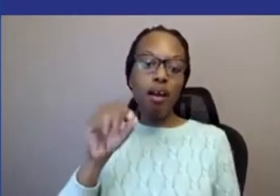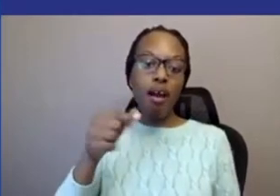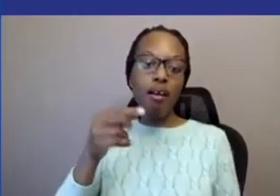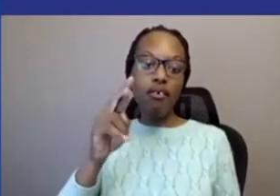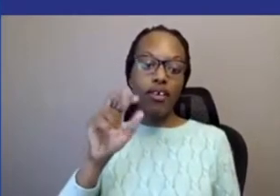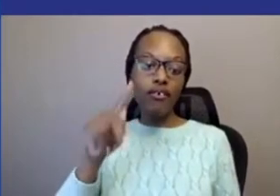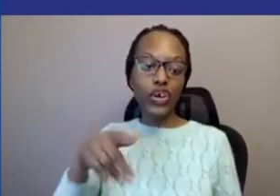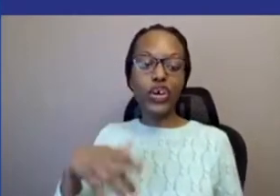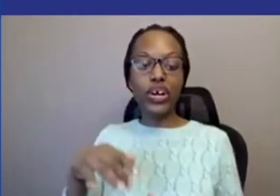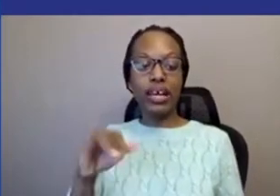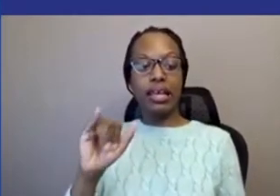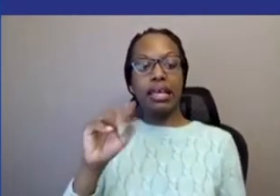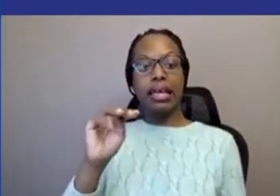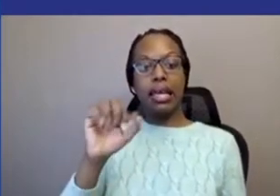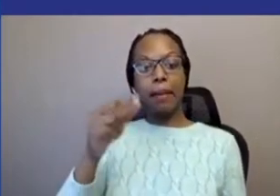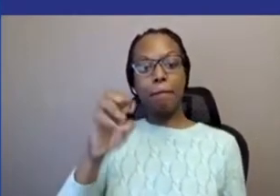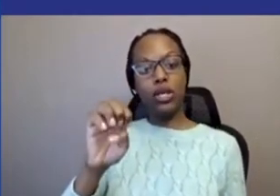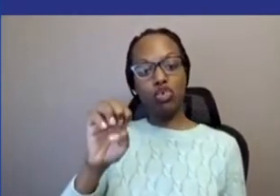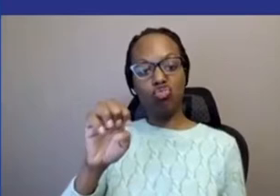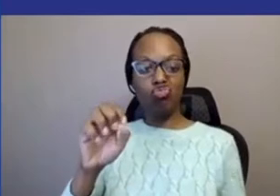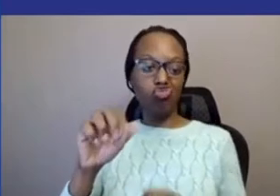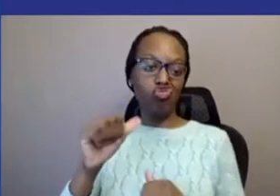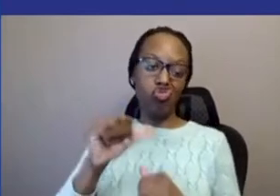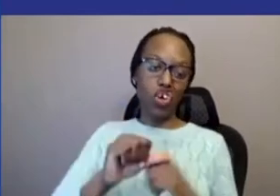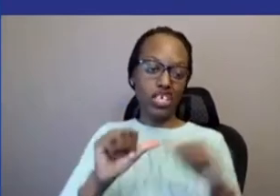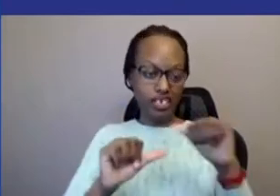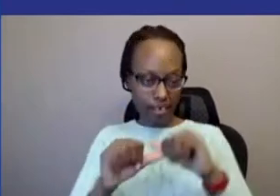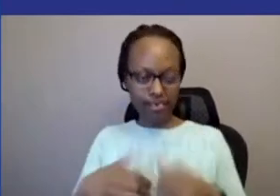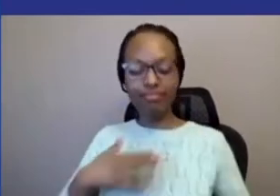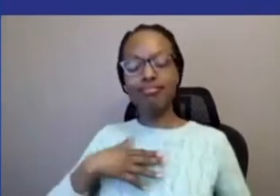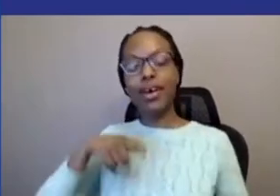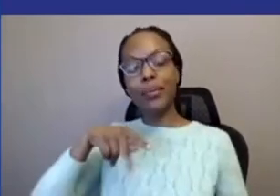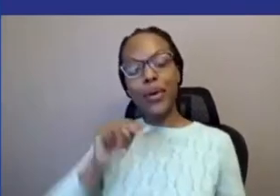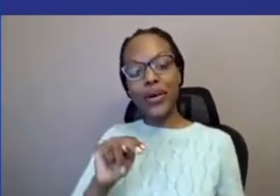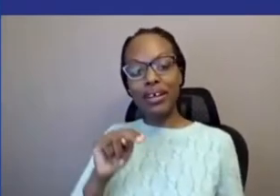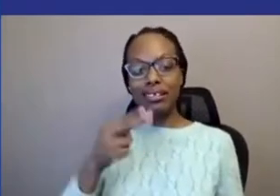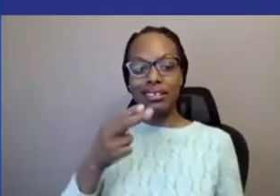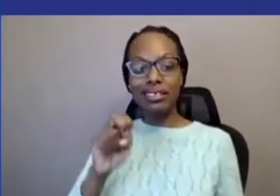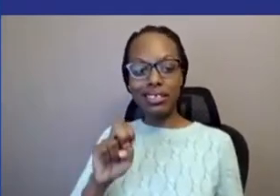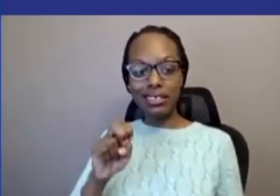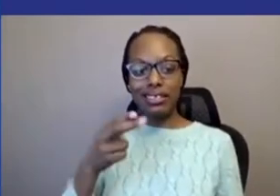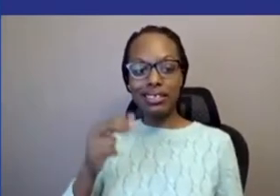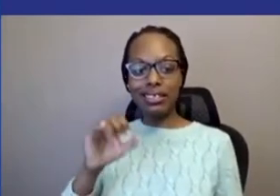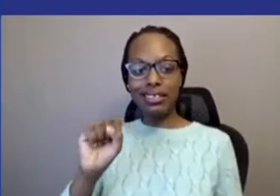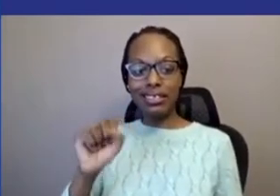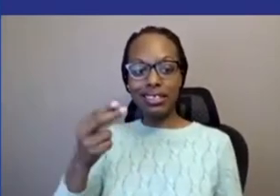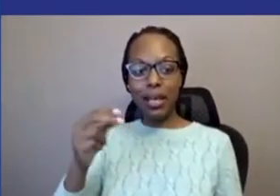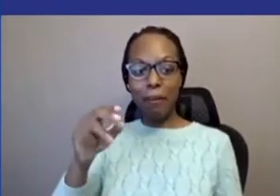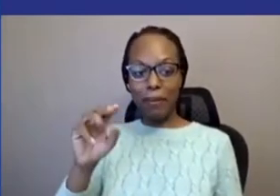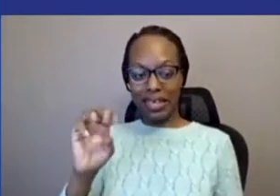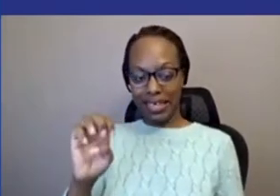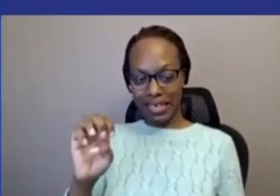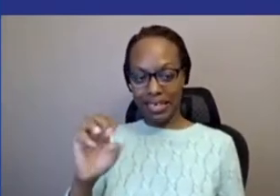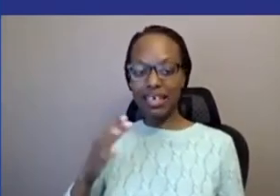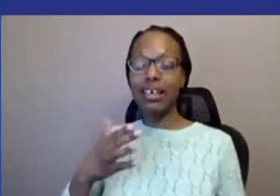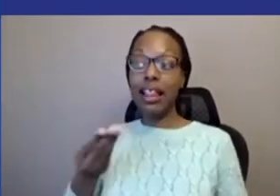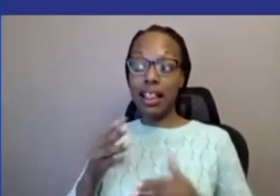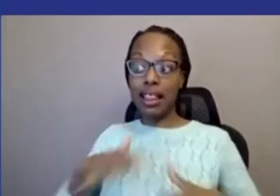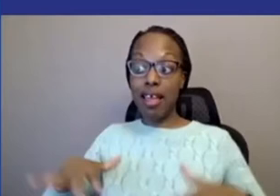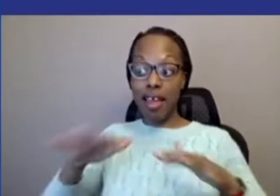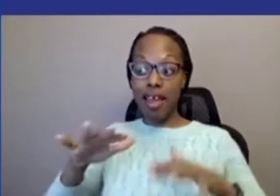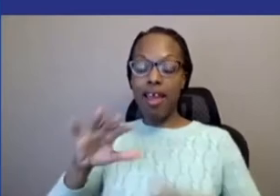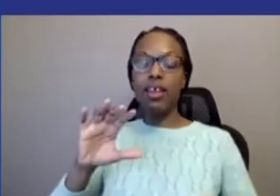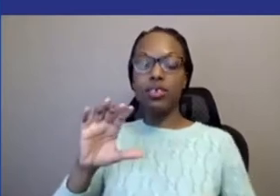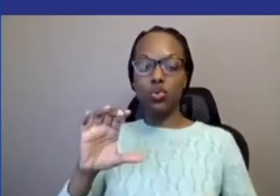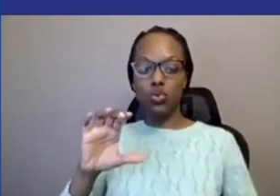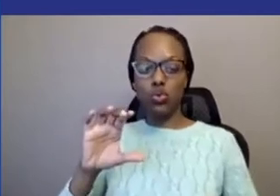him, his, and he, currently on the land of Chumash. I'm a non-disabled